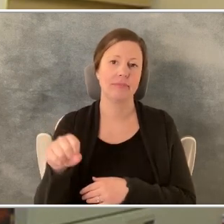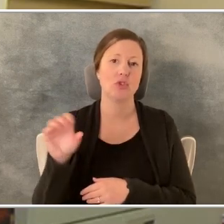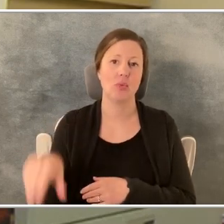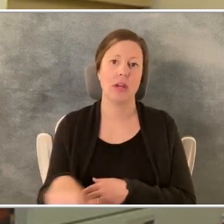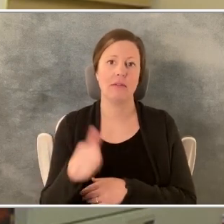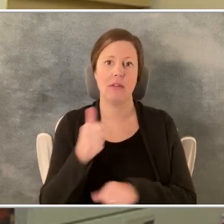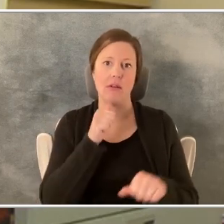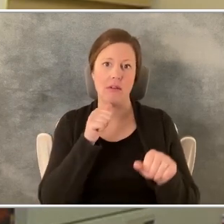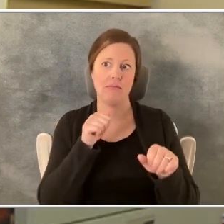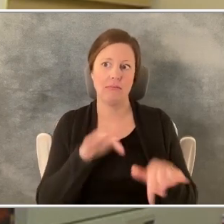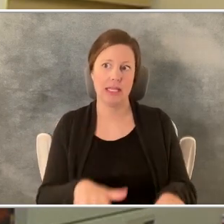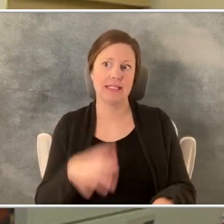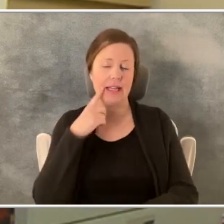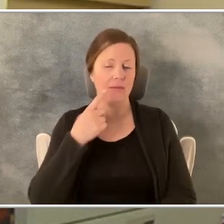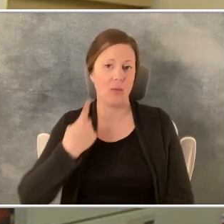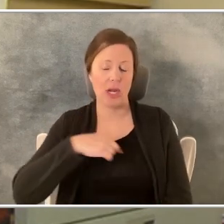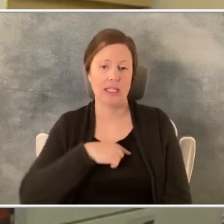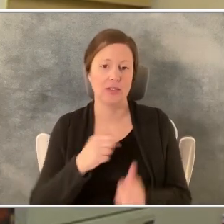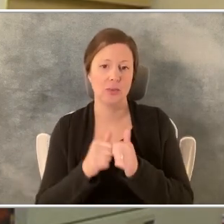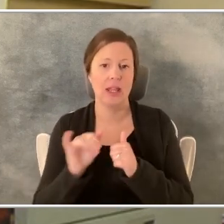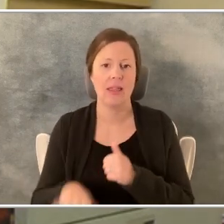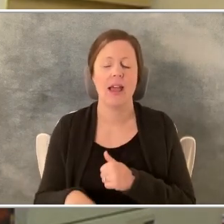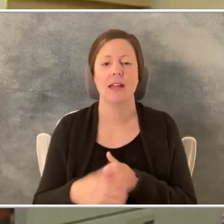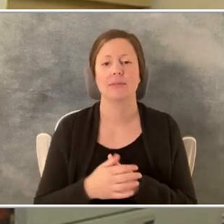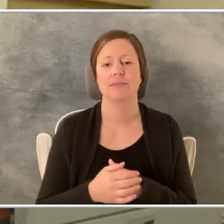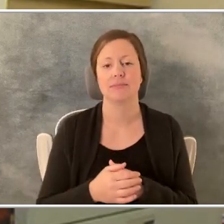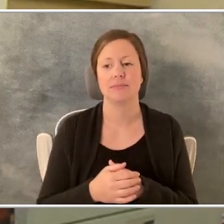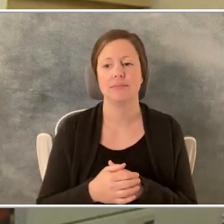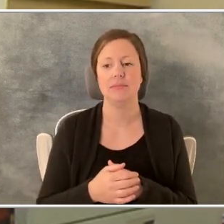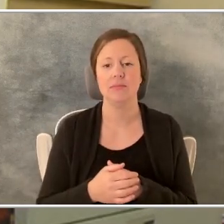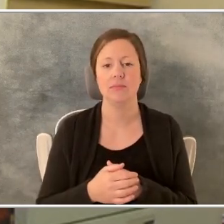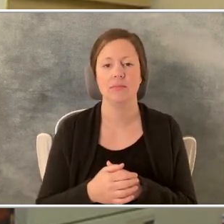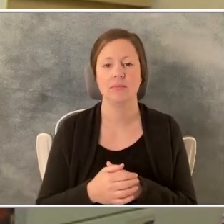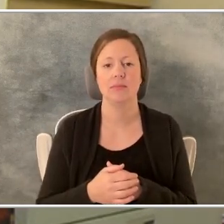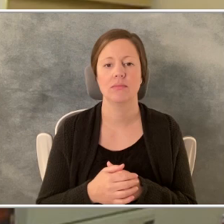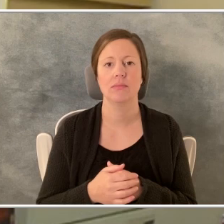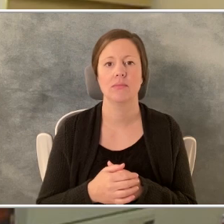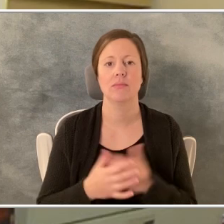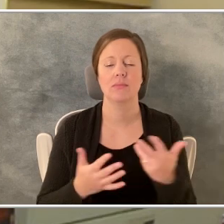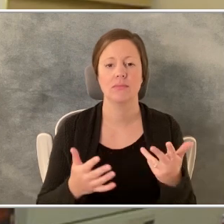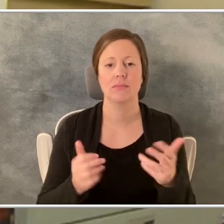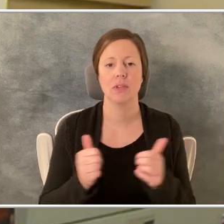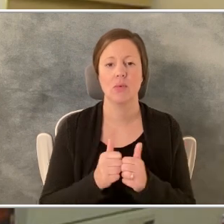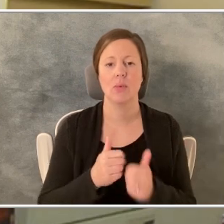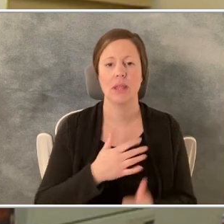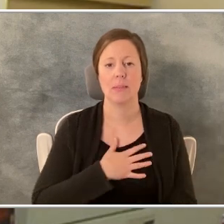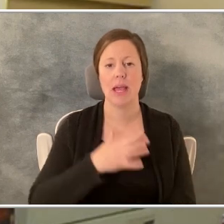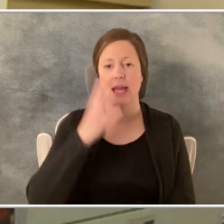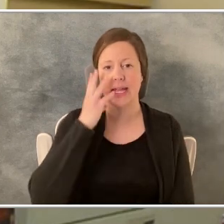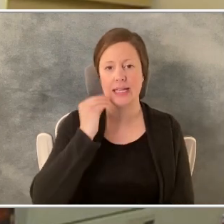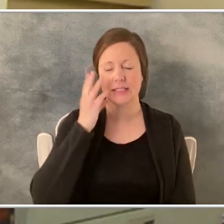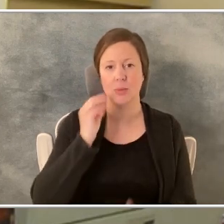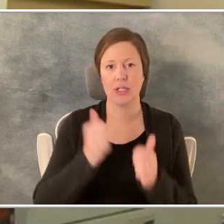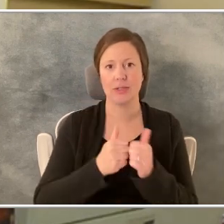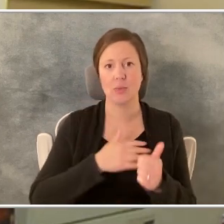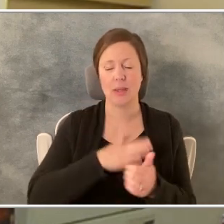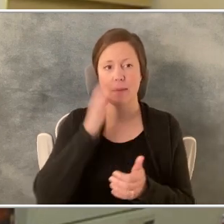blessing, for us there. I'd like to go back, I guess, with my experience with my wife.